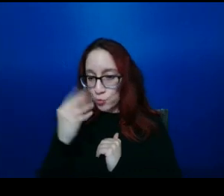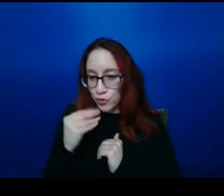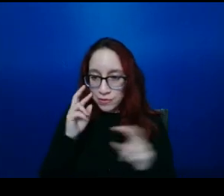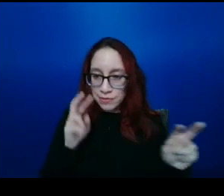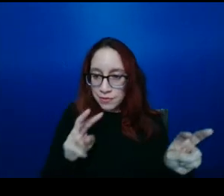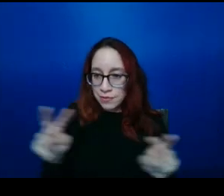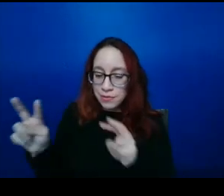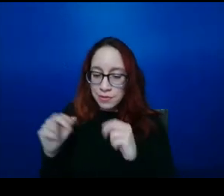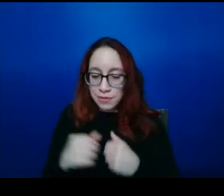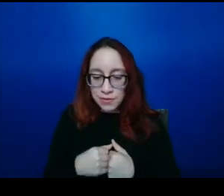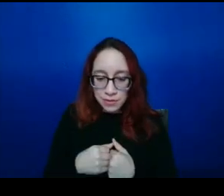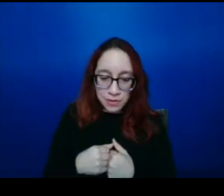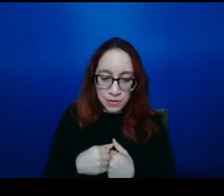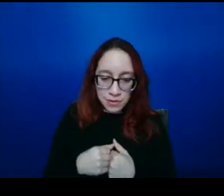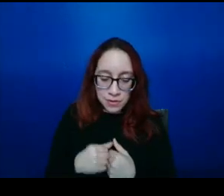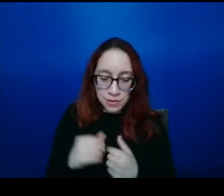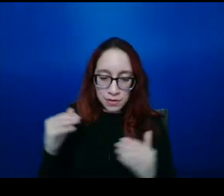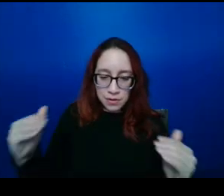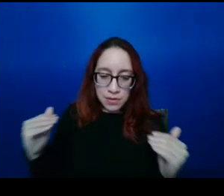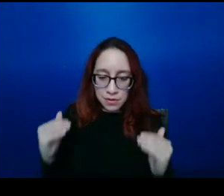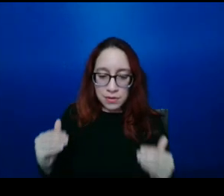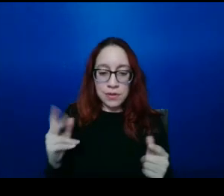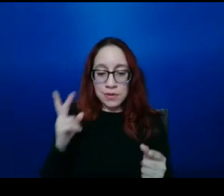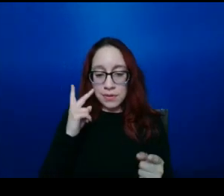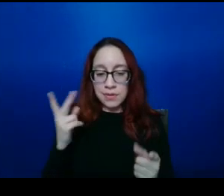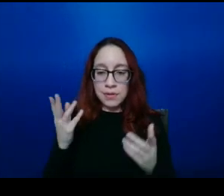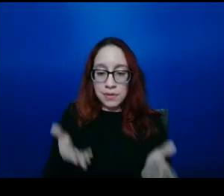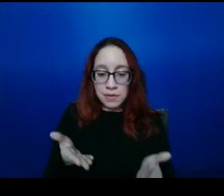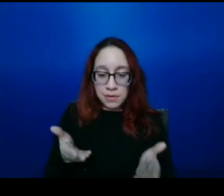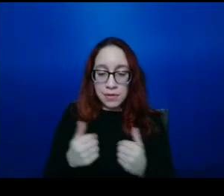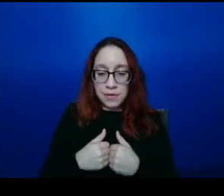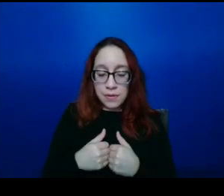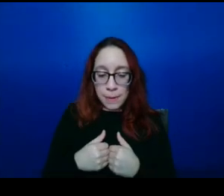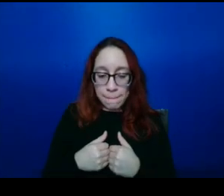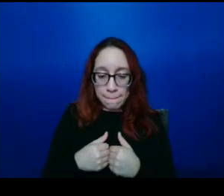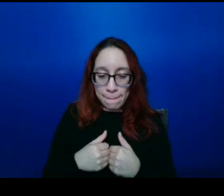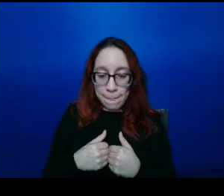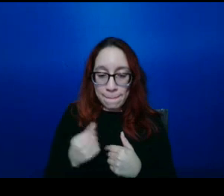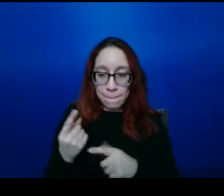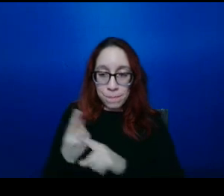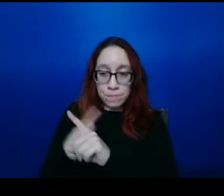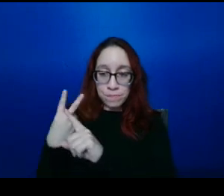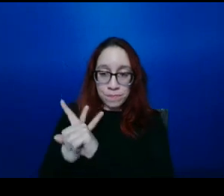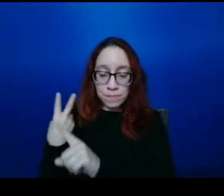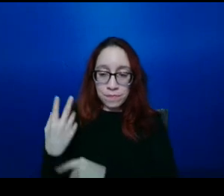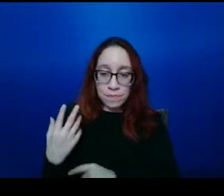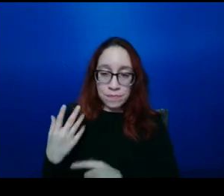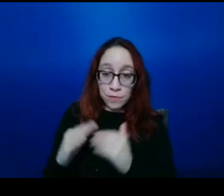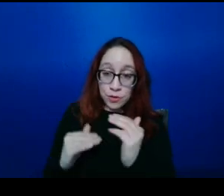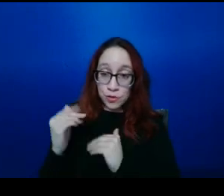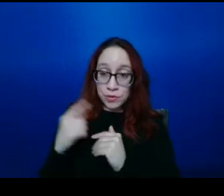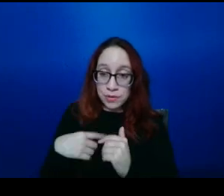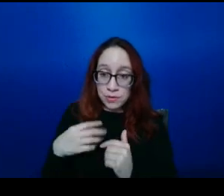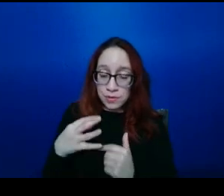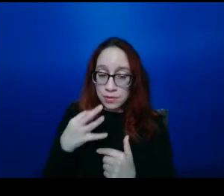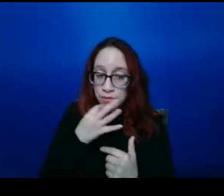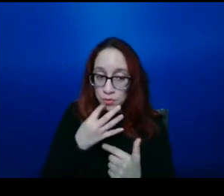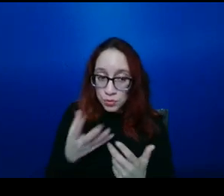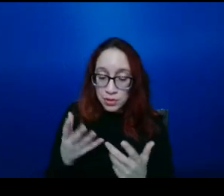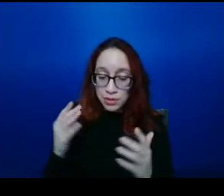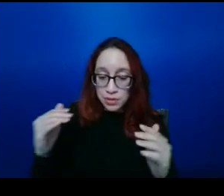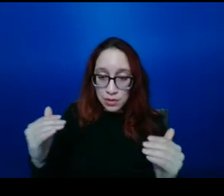forever views. If we click one more, you'll see that this was a couple months ago. This is the building coming up, and now the